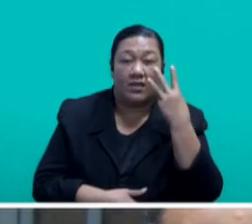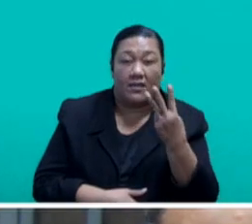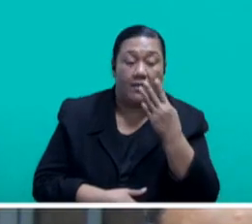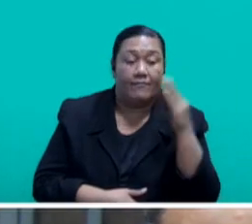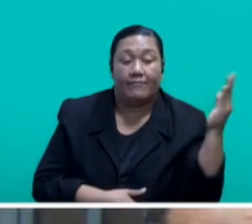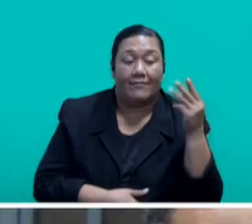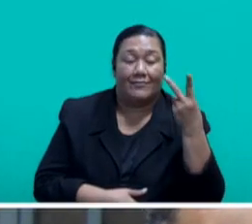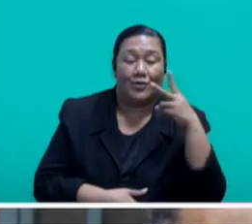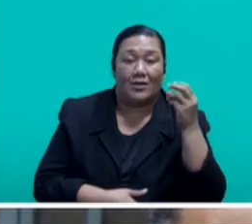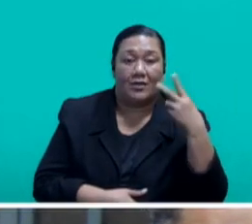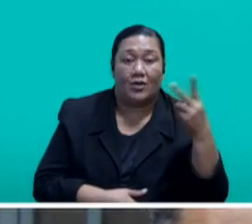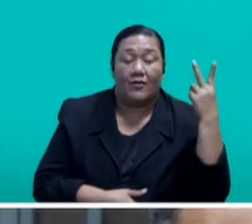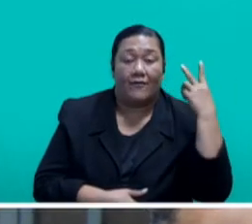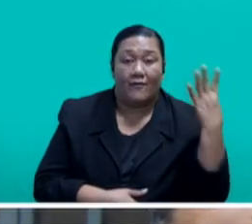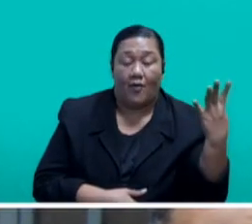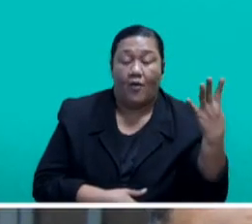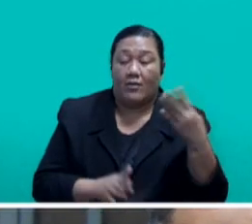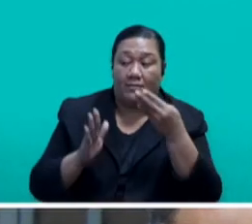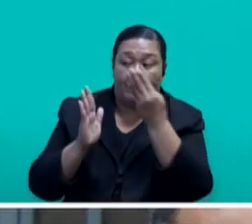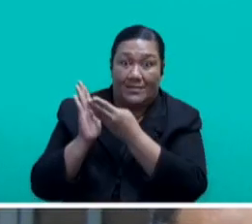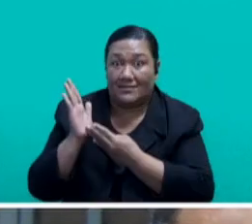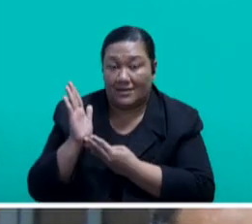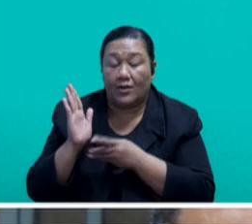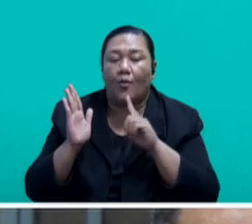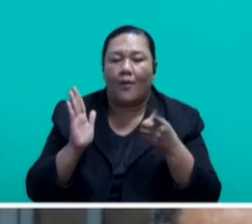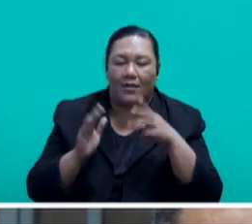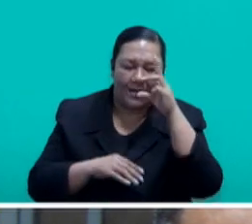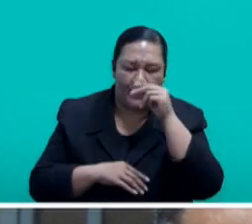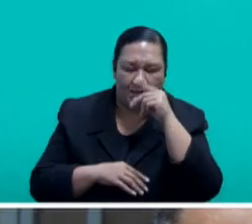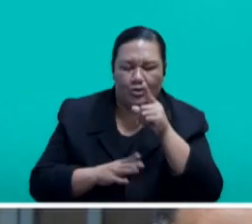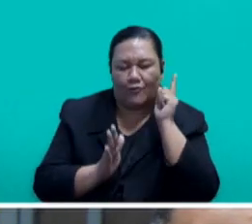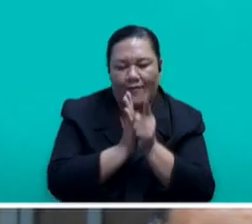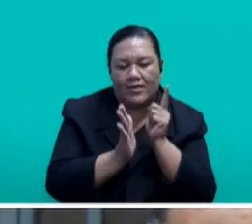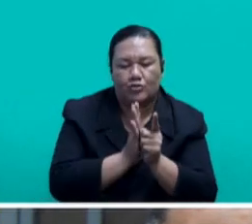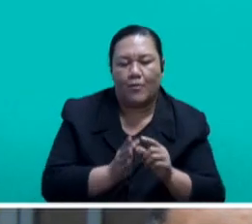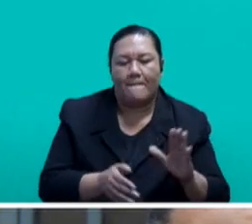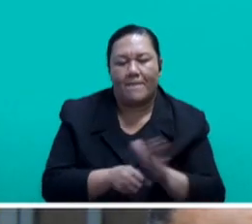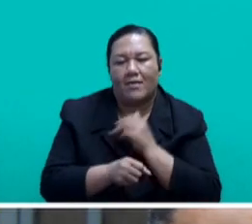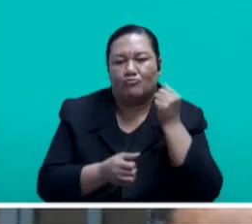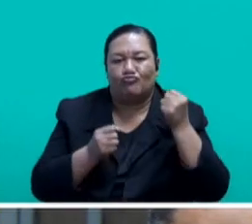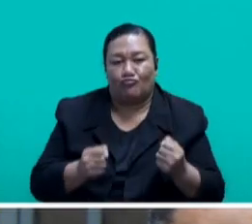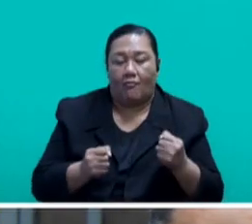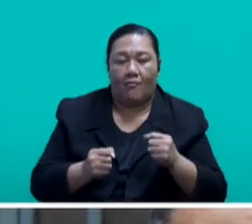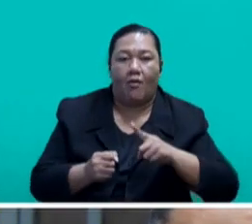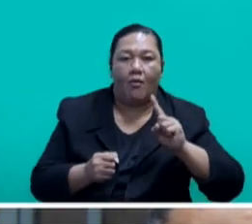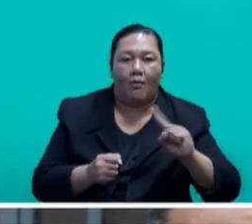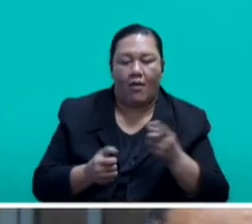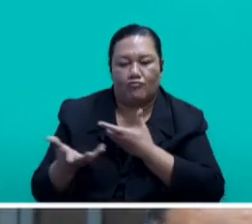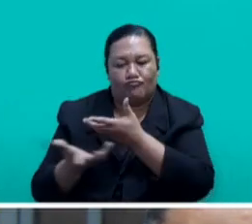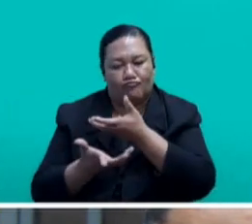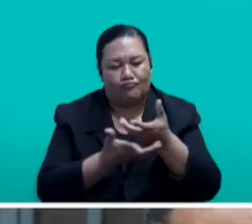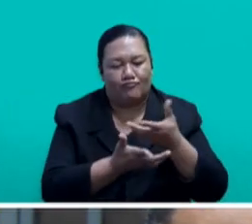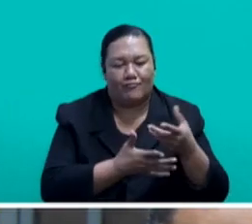2023-2024 national budget our ability to provide steadfast directions and sound consultative